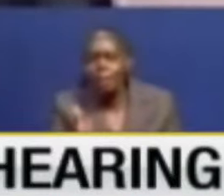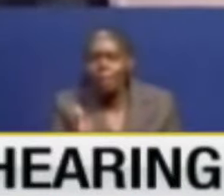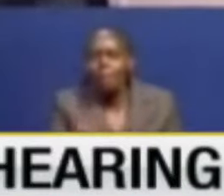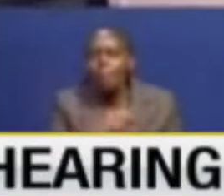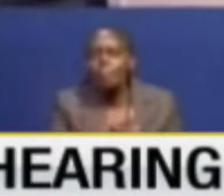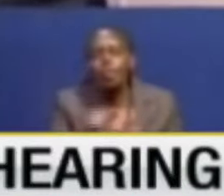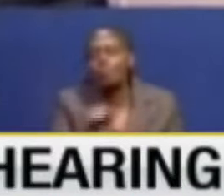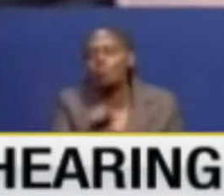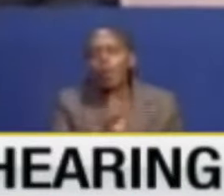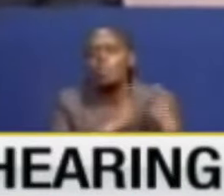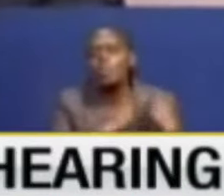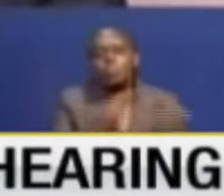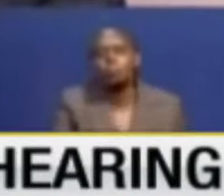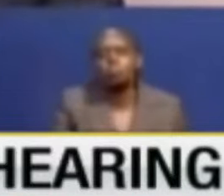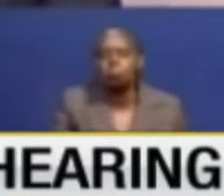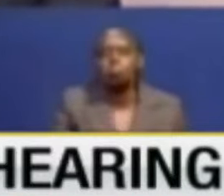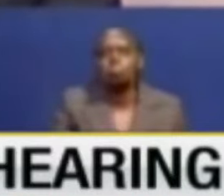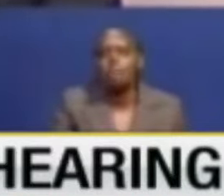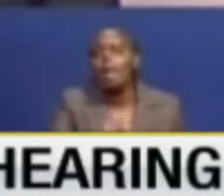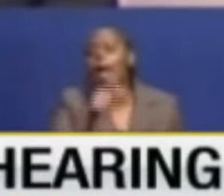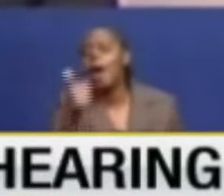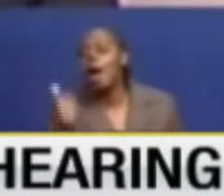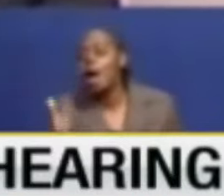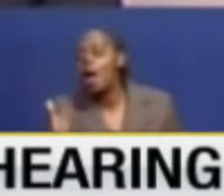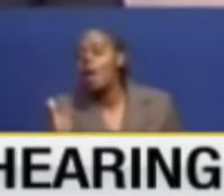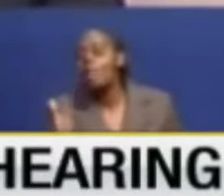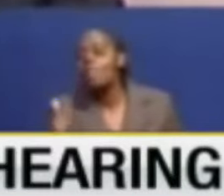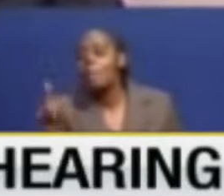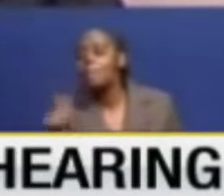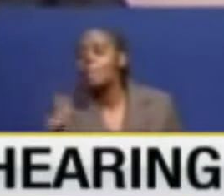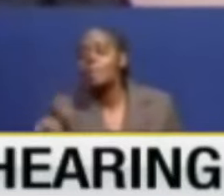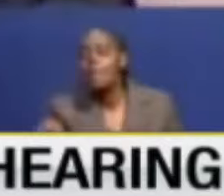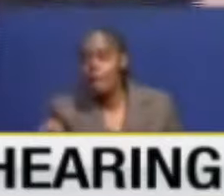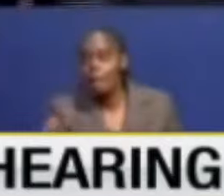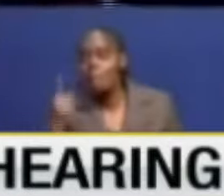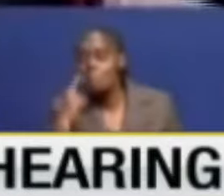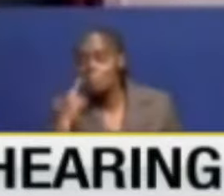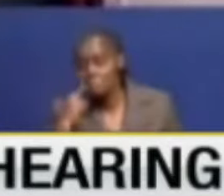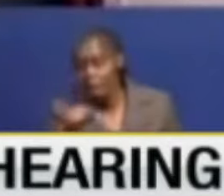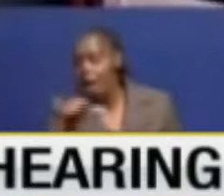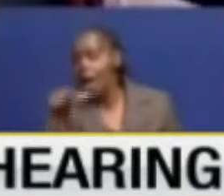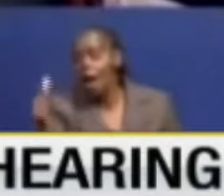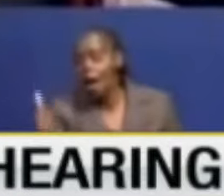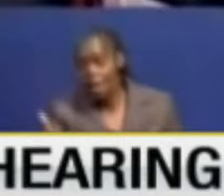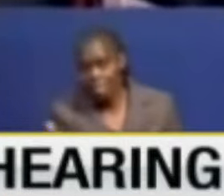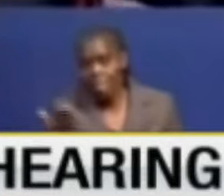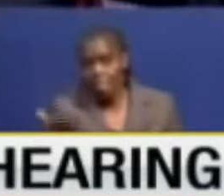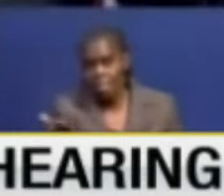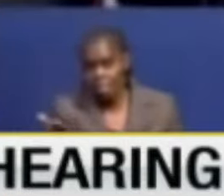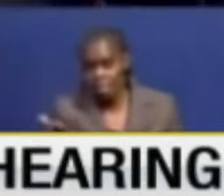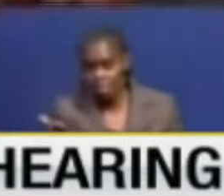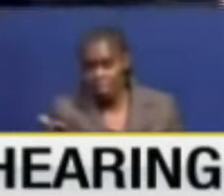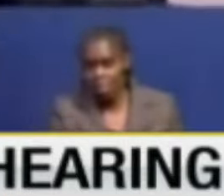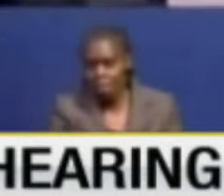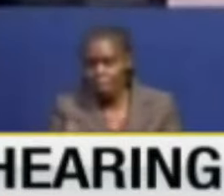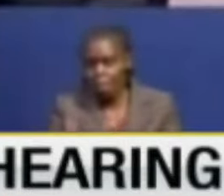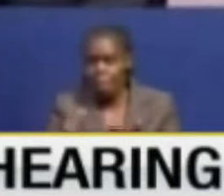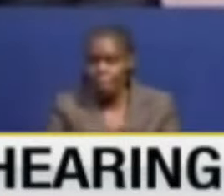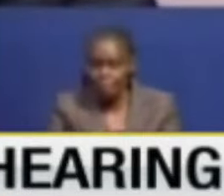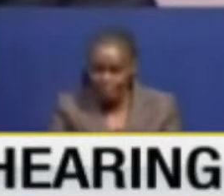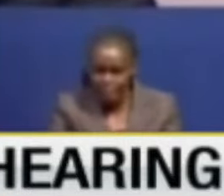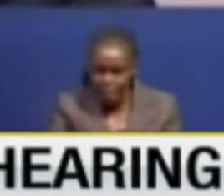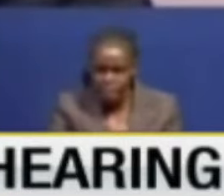then what is your role? When those others are making that mistake, when those others are embezzling the